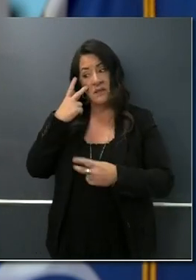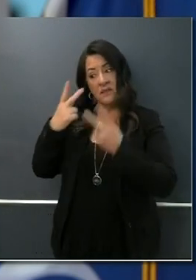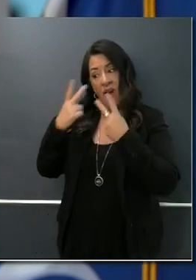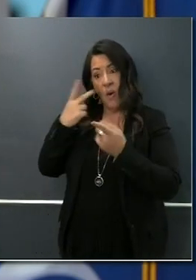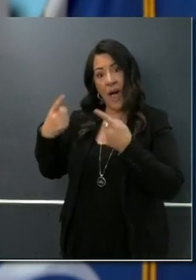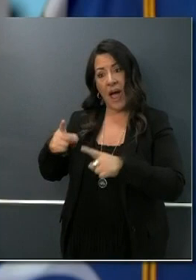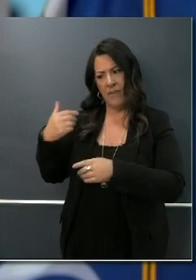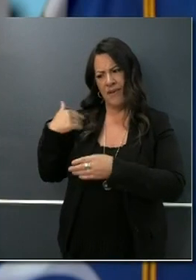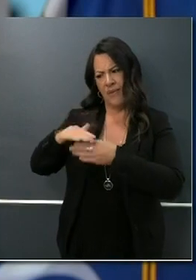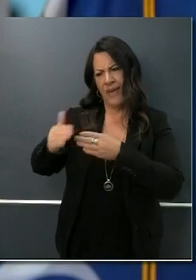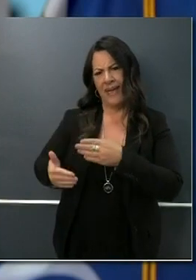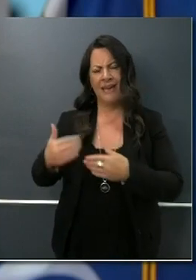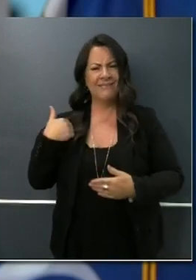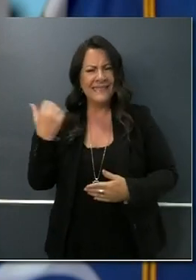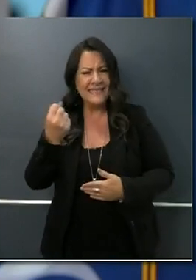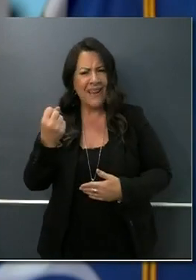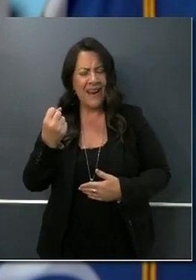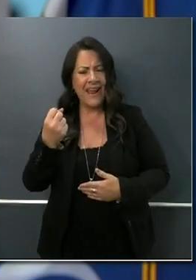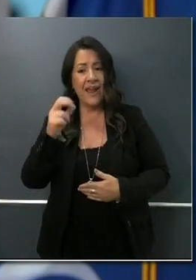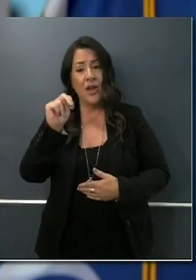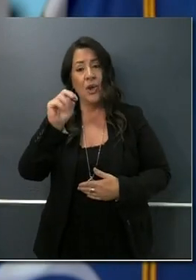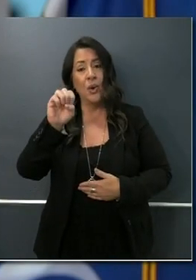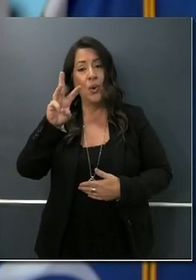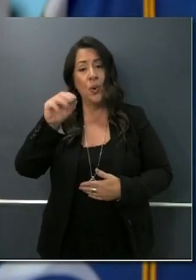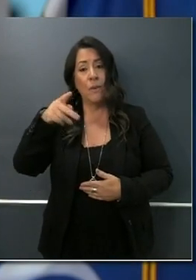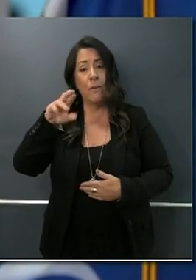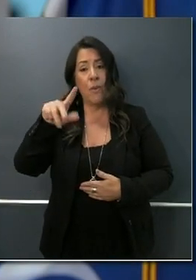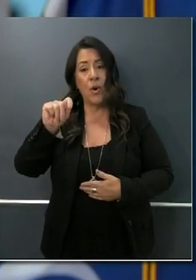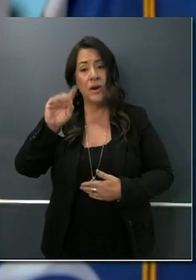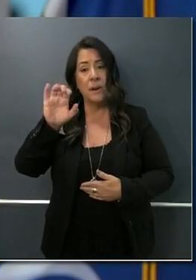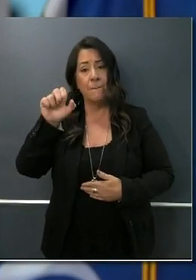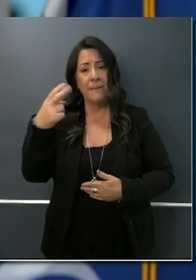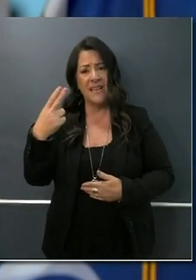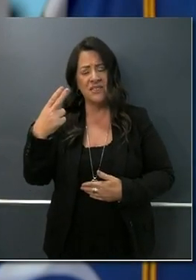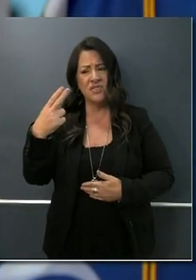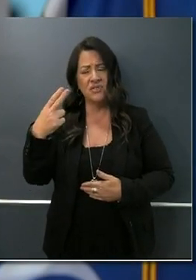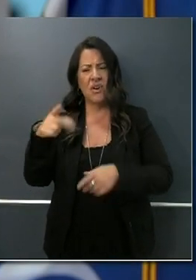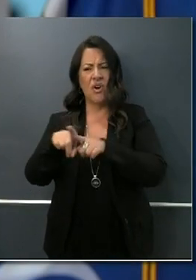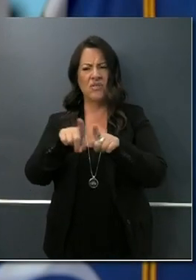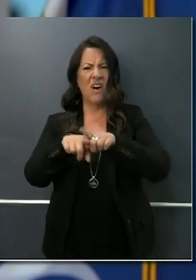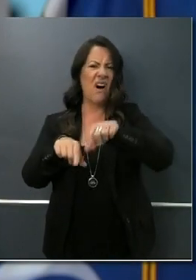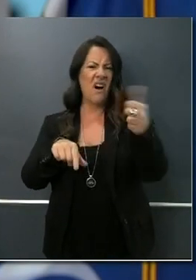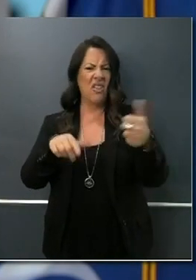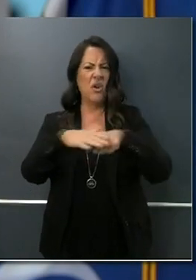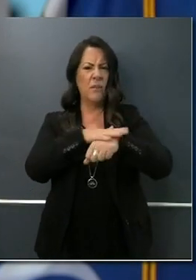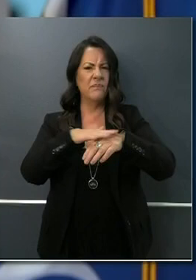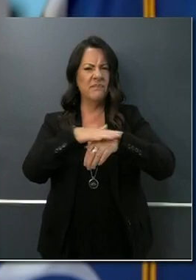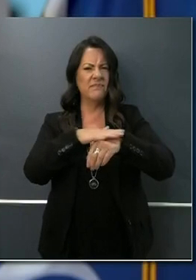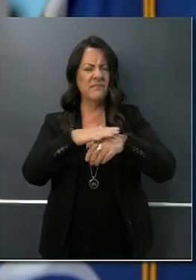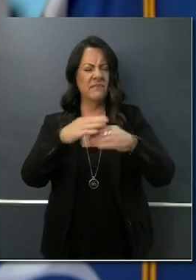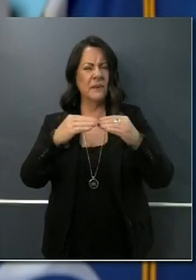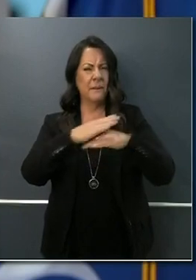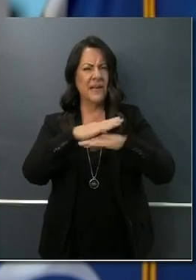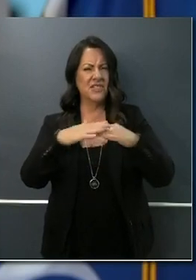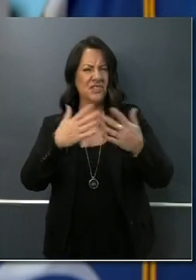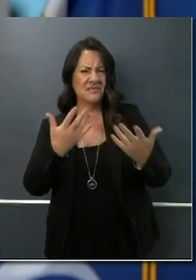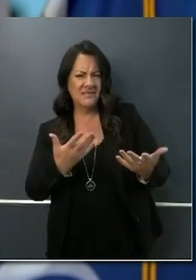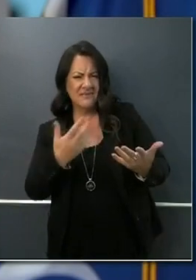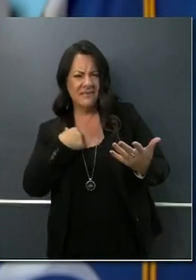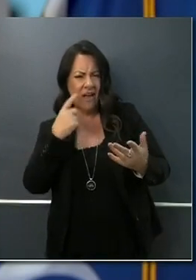saw, particularly on Saturday in Newport Beach and elsewhere in the state of California. Look, I'm not naive.